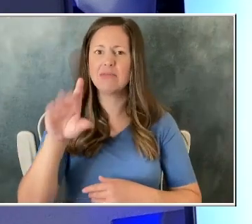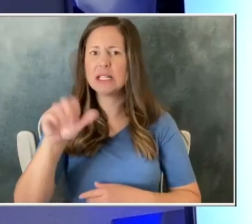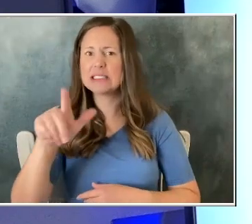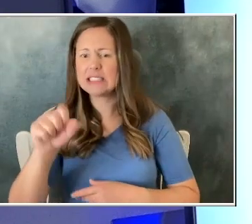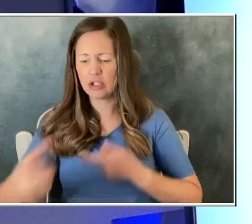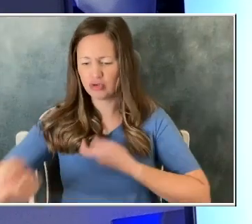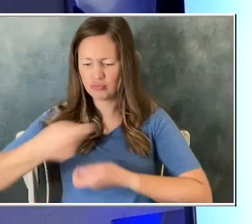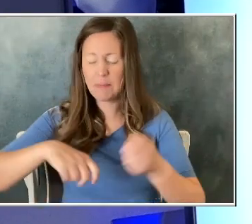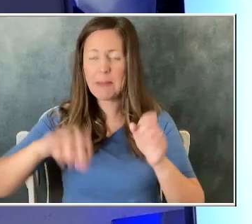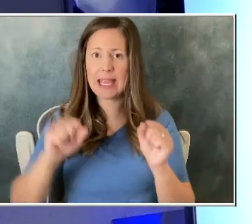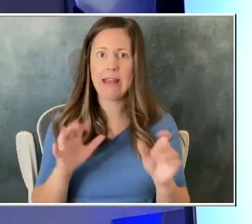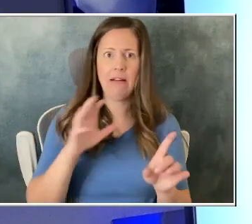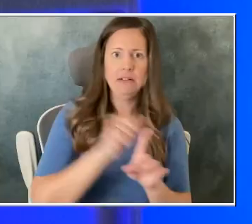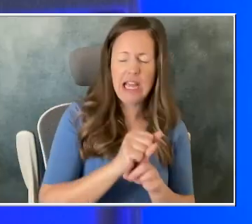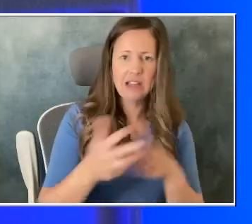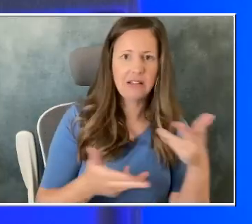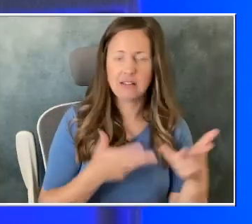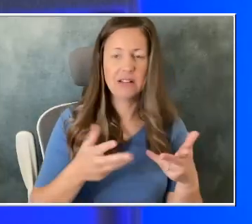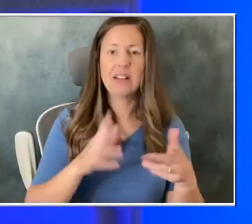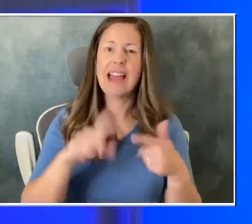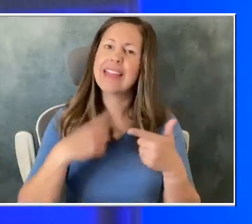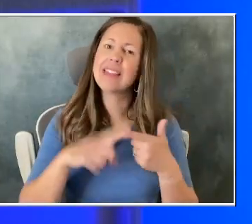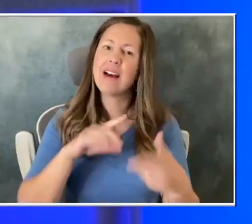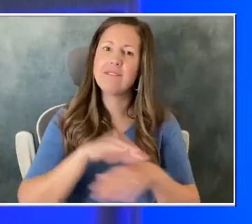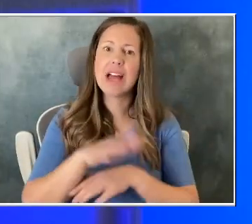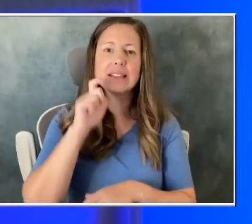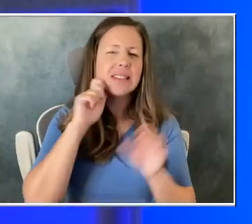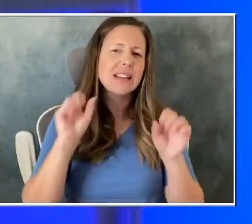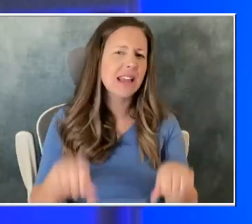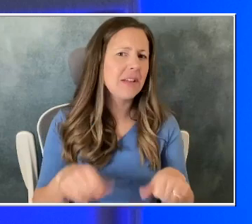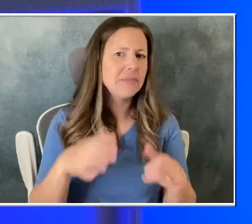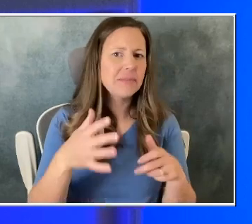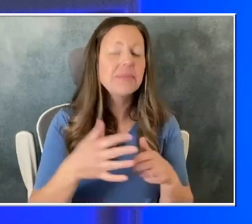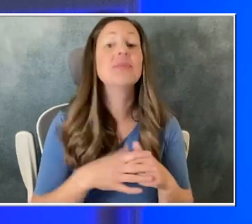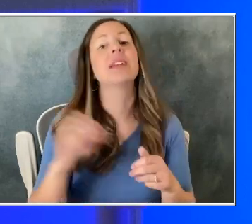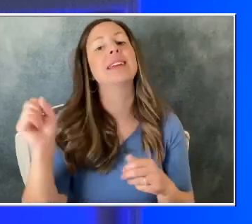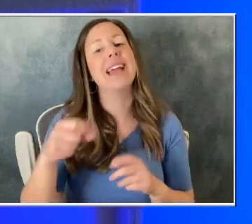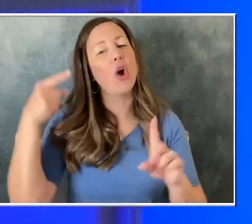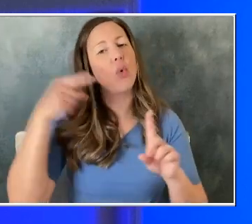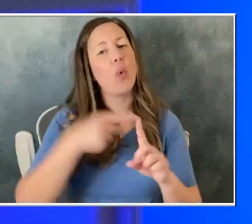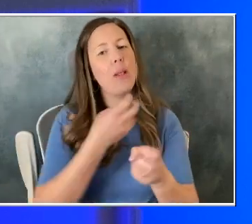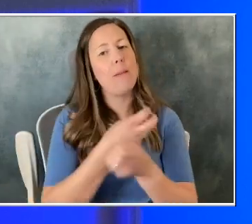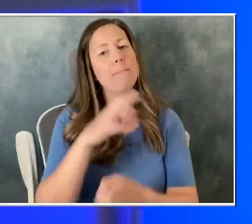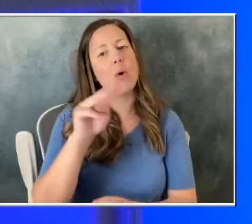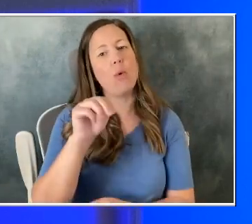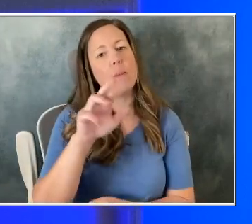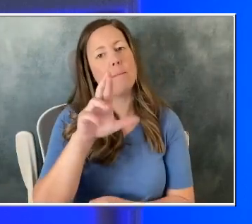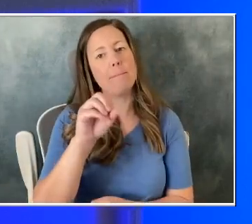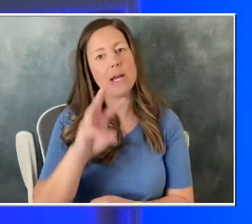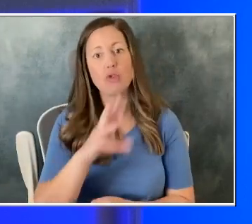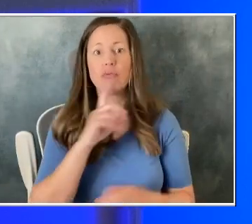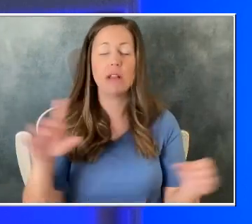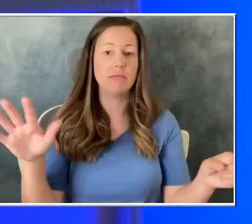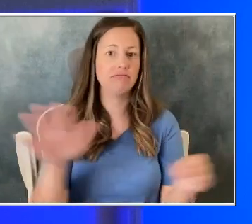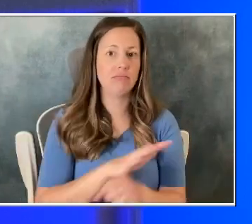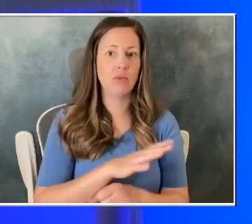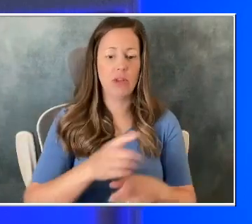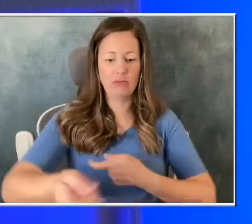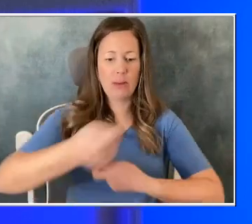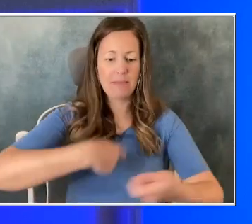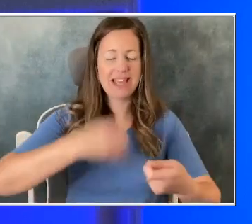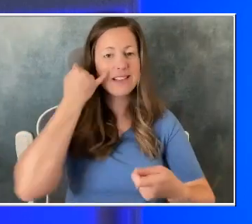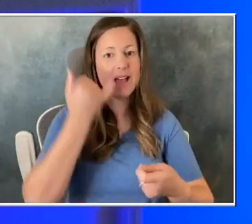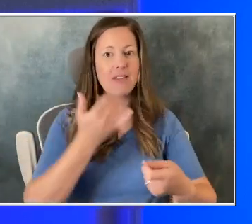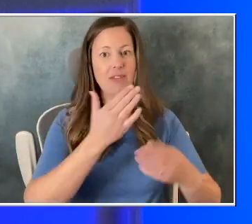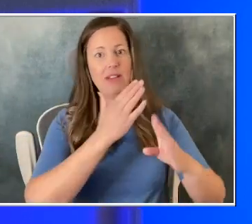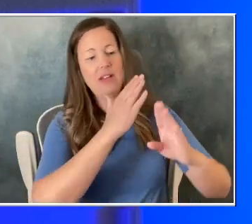Absolutely. So, as you mentioned, Dr. Stites, the goal of a bone marrow transplantation is to actually completely replace a defective immune system. But then you're getting an immune